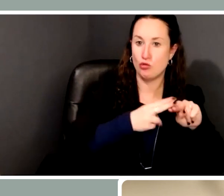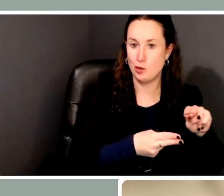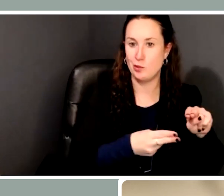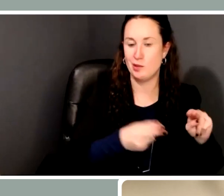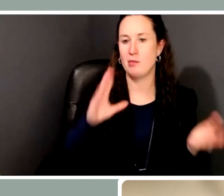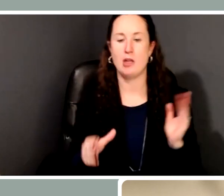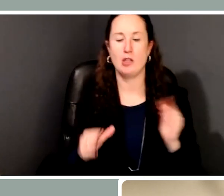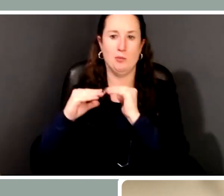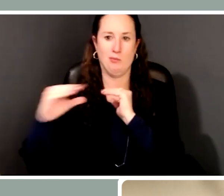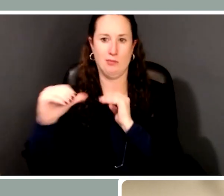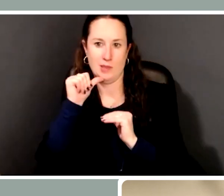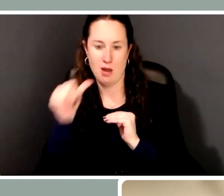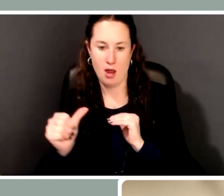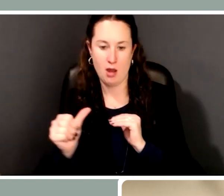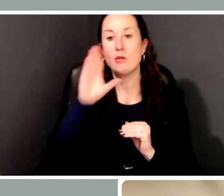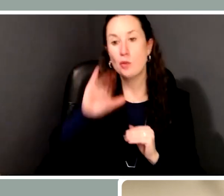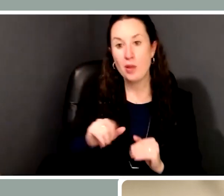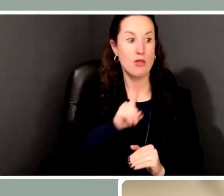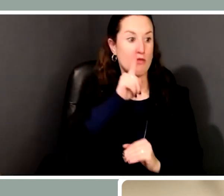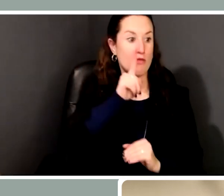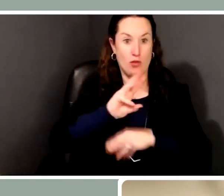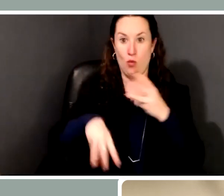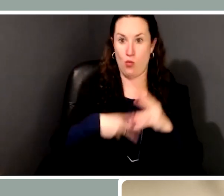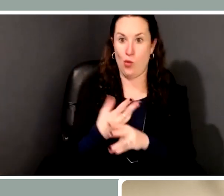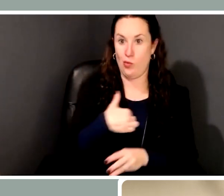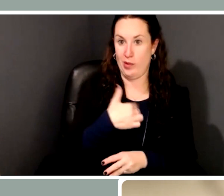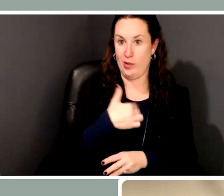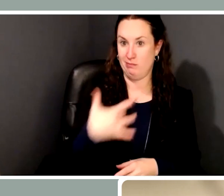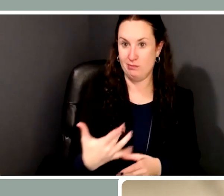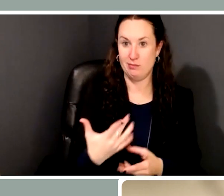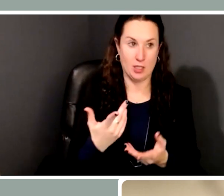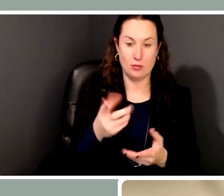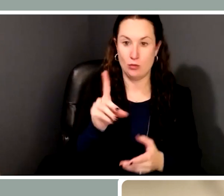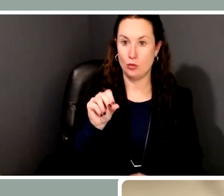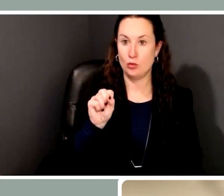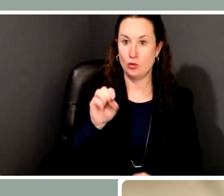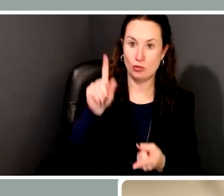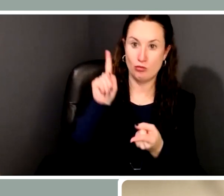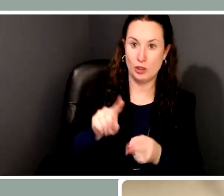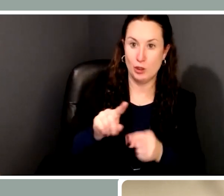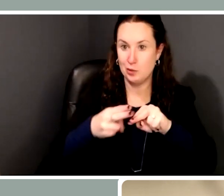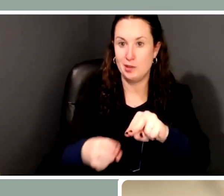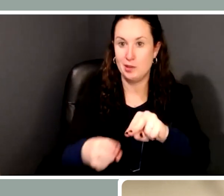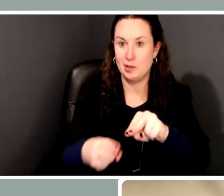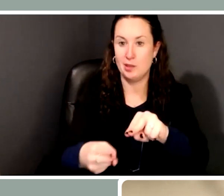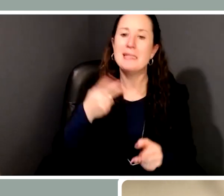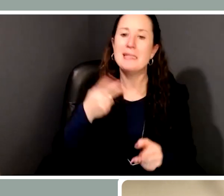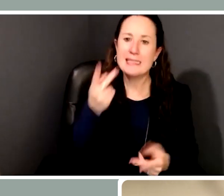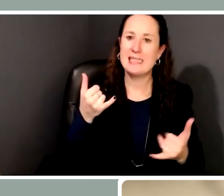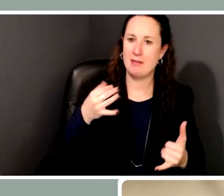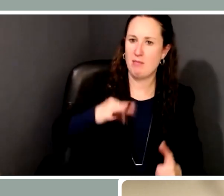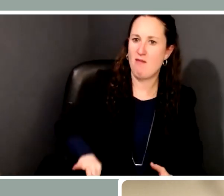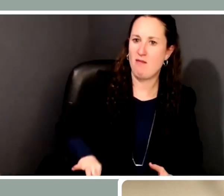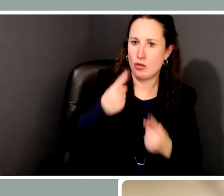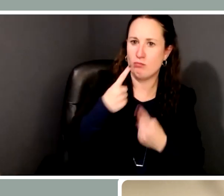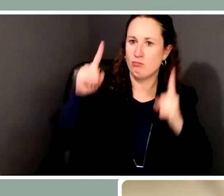lot of dose reductions, and we see efficacy. We see that the drug is beneficial. But it's hard to say.